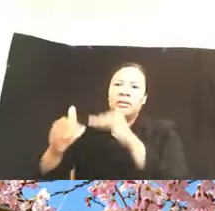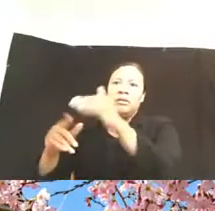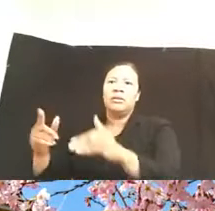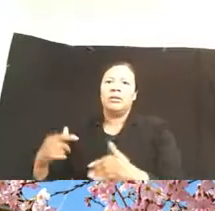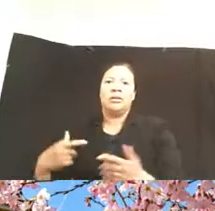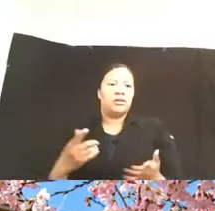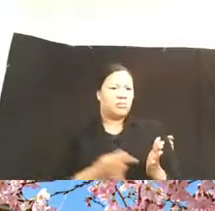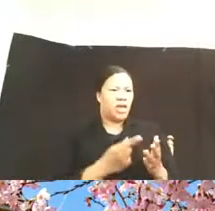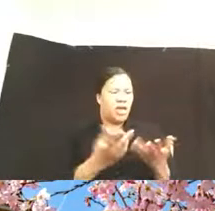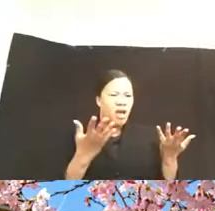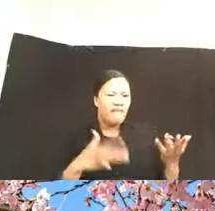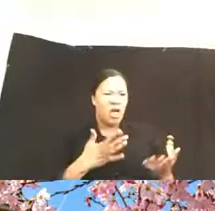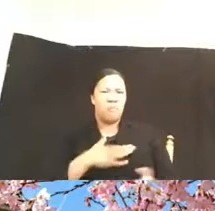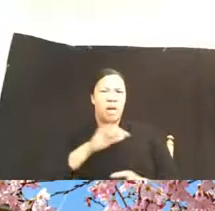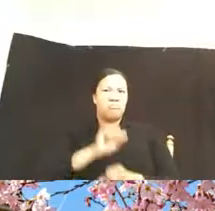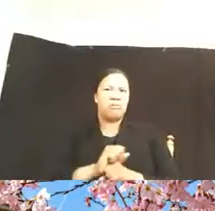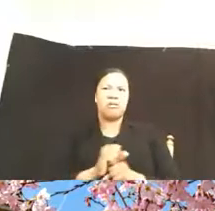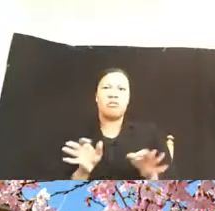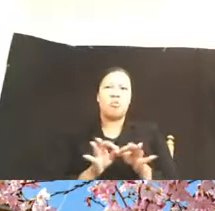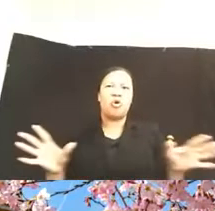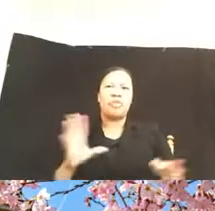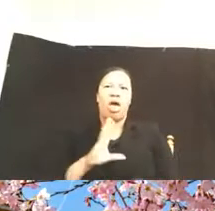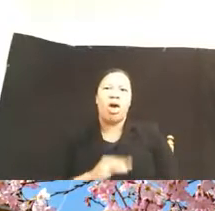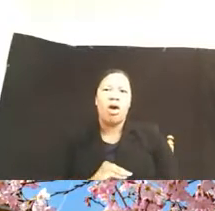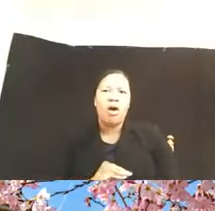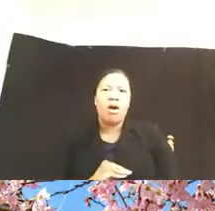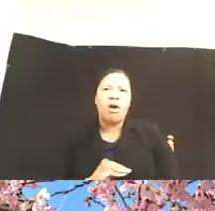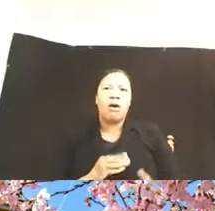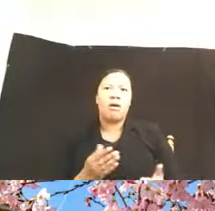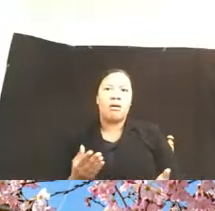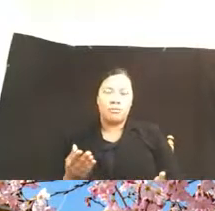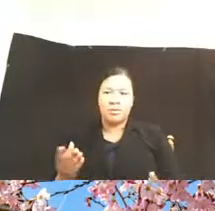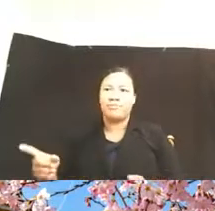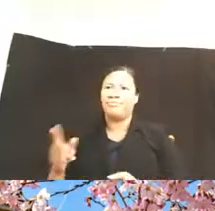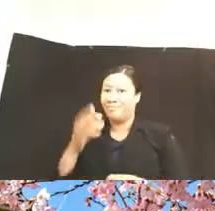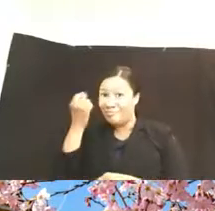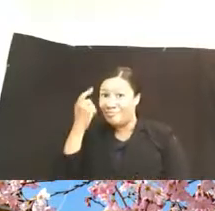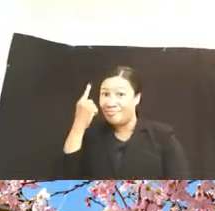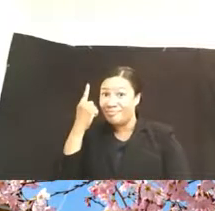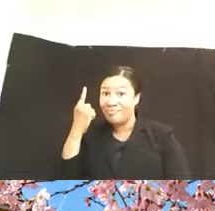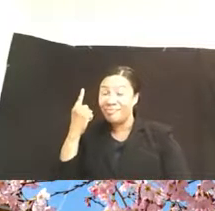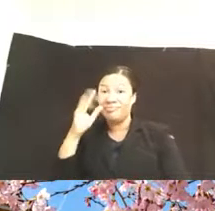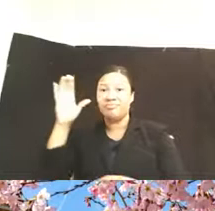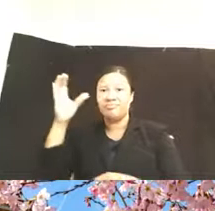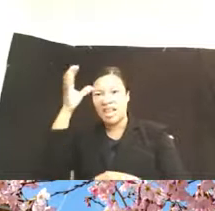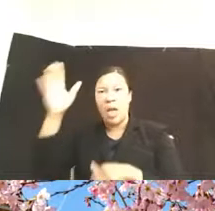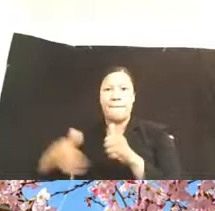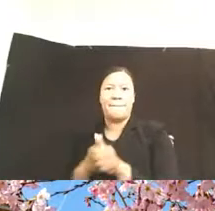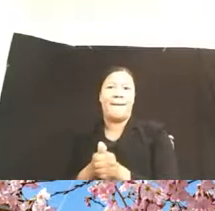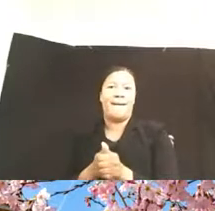the value of her work. And to be sure, she understood the concept and execution